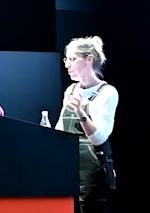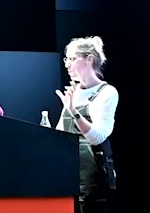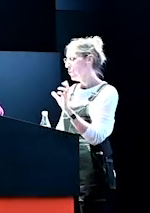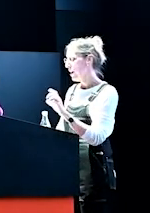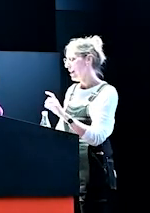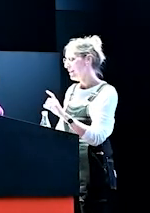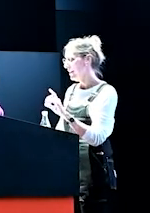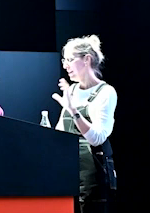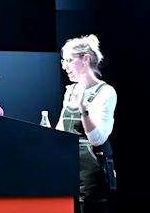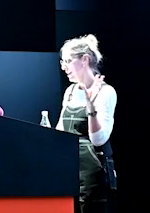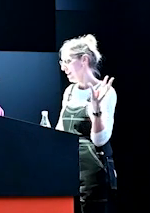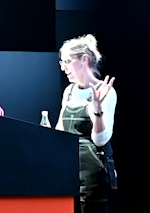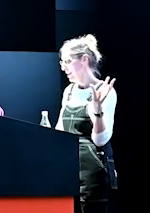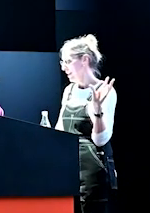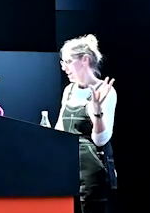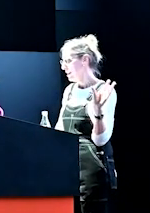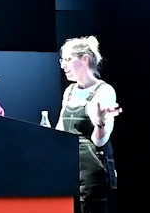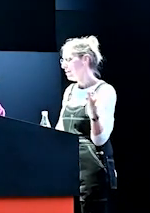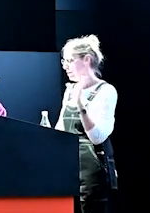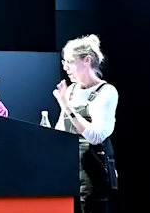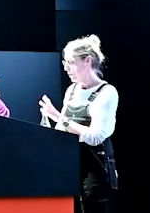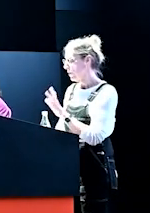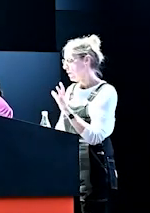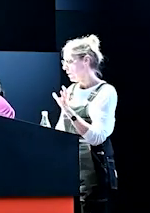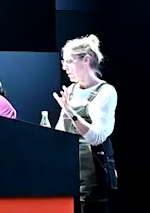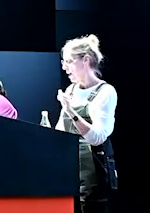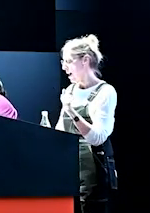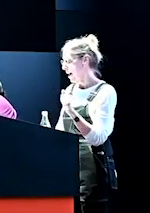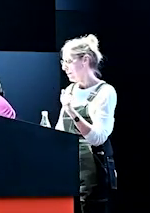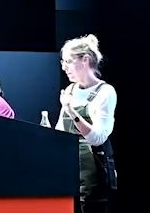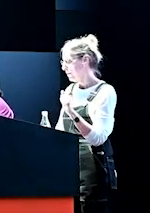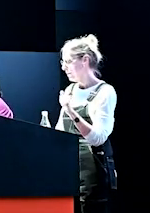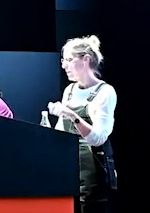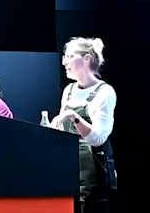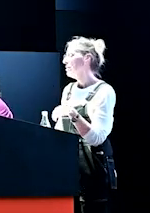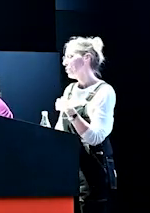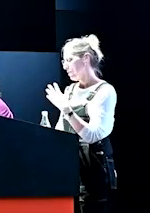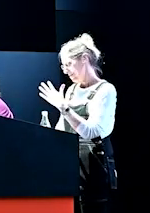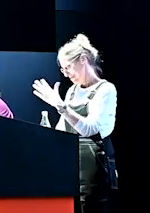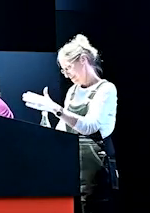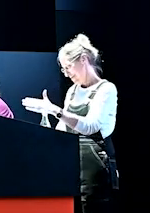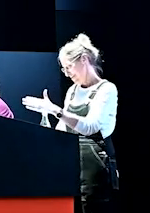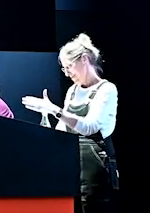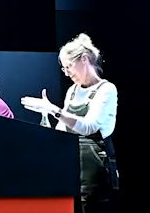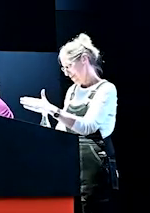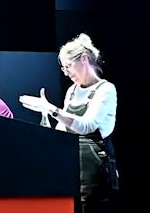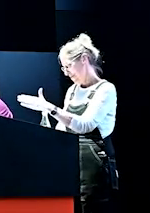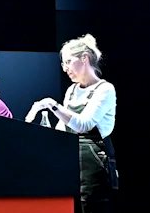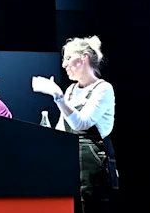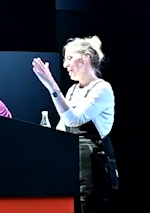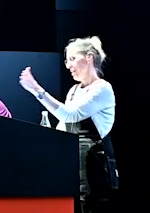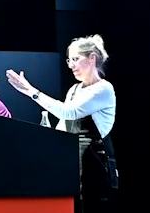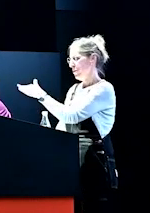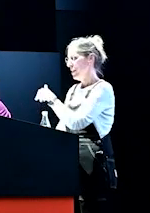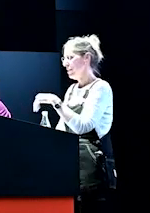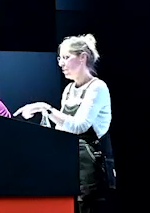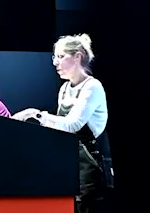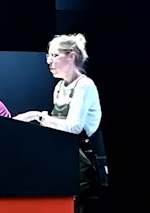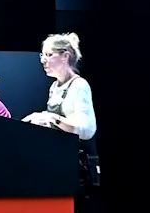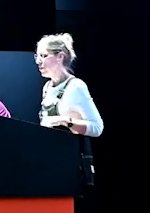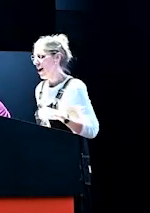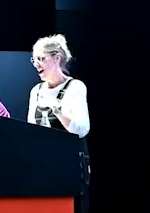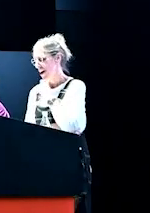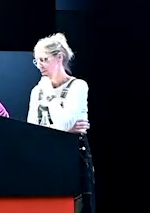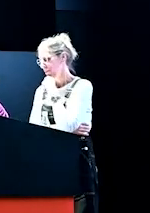And what these people, so let me